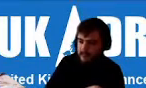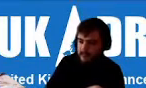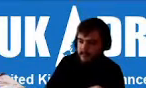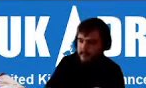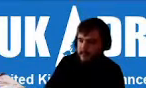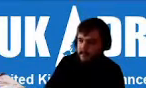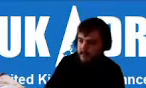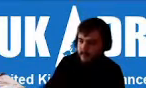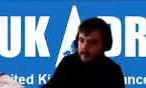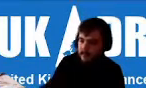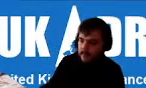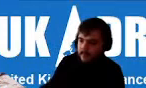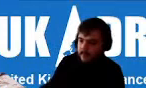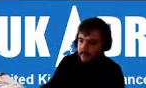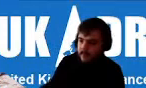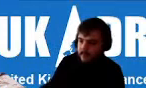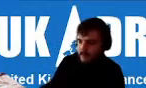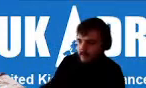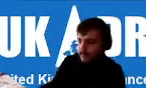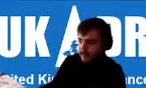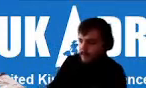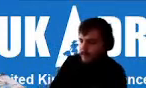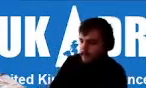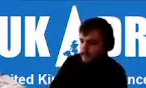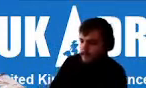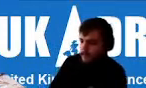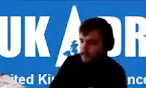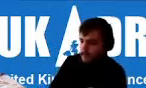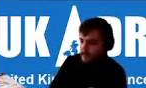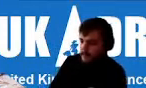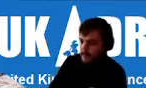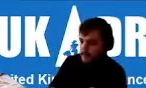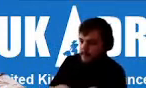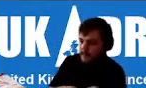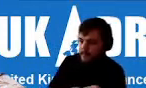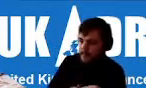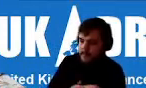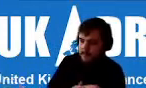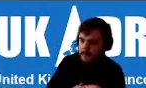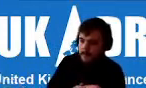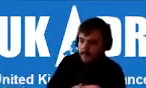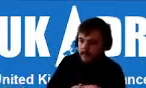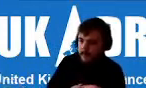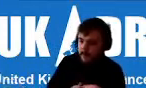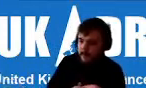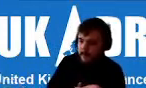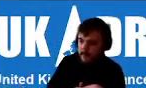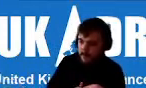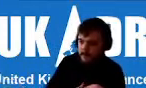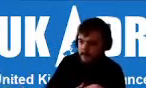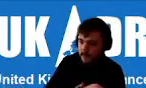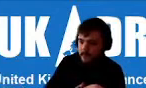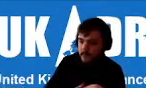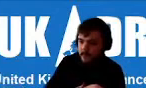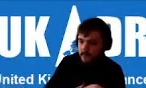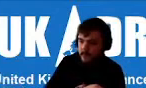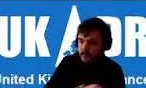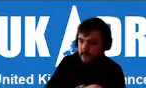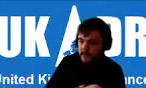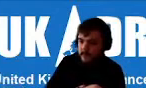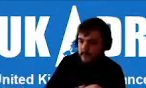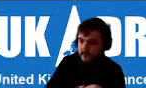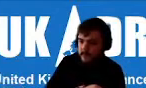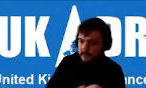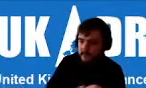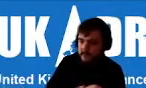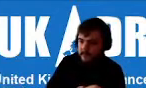The following system is established and so on. Every country needs a basic law, and it needs to be kept up to date,